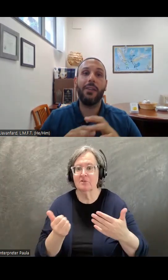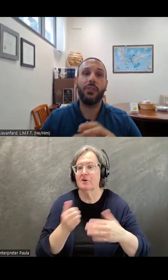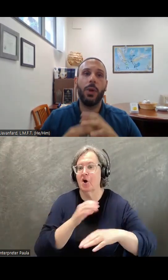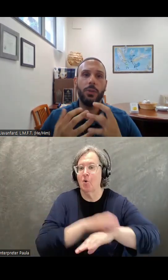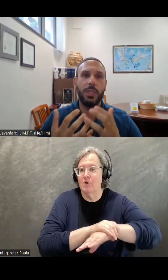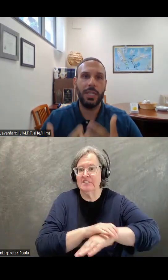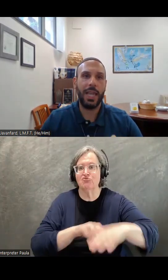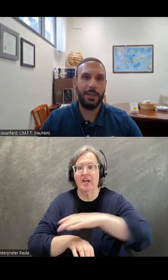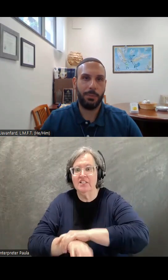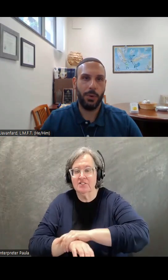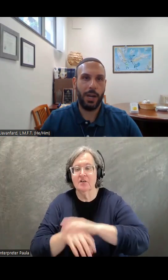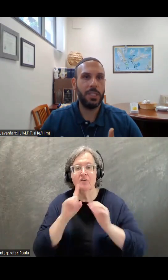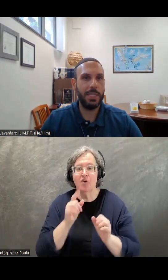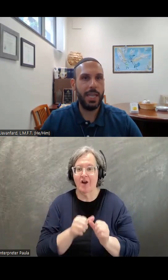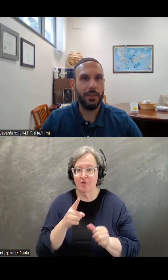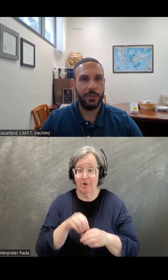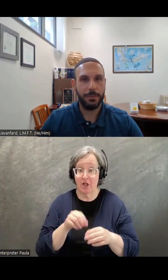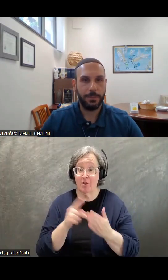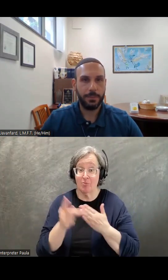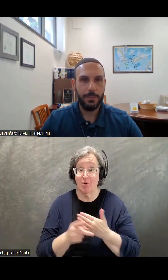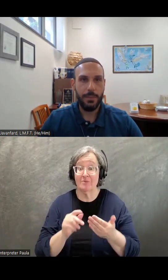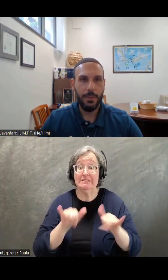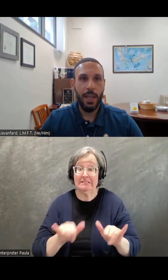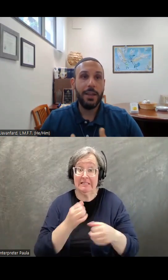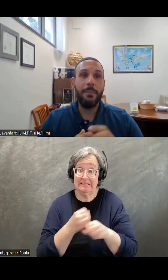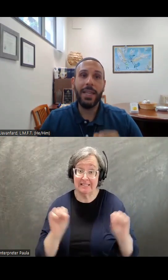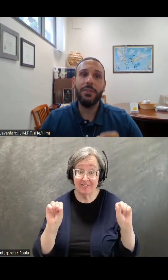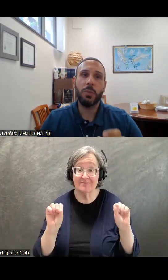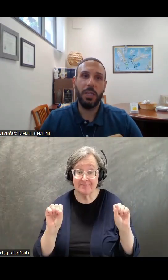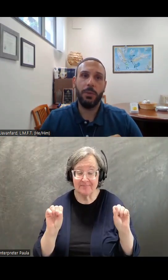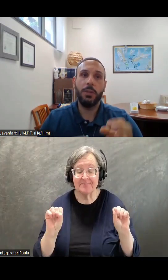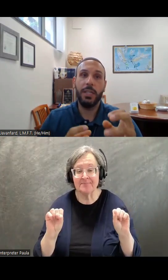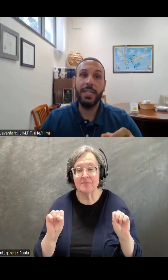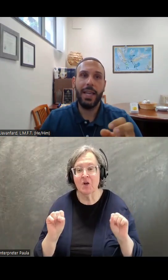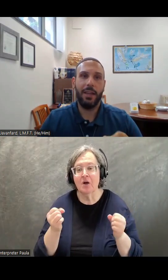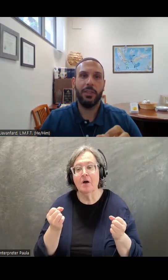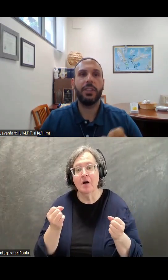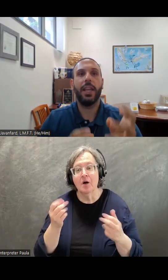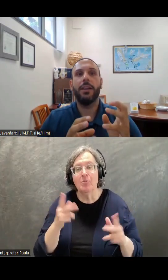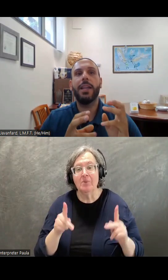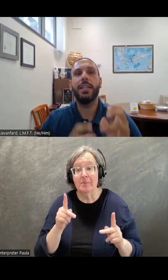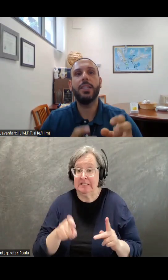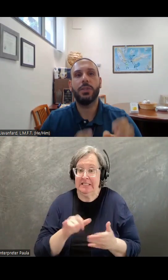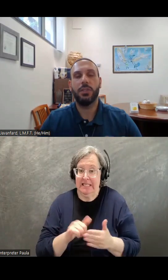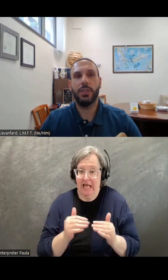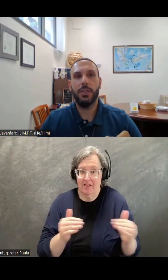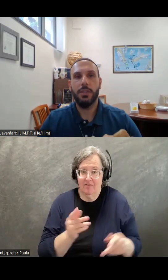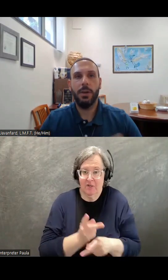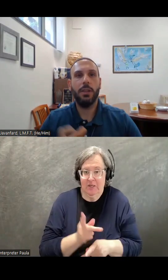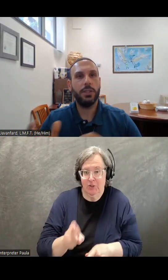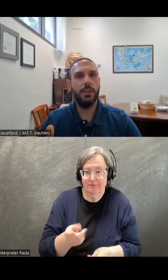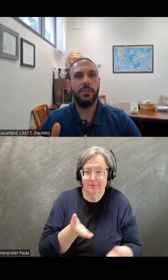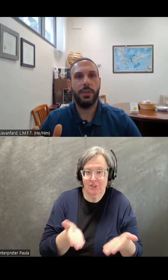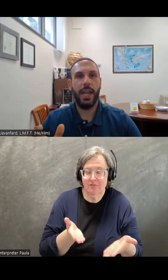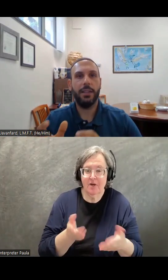allow everyone who's in that program to be safe. Now, many of those people need that level of care and need those services,